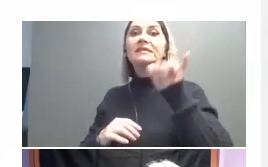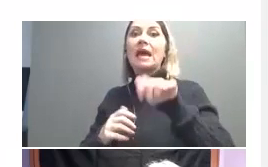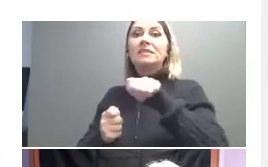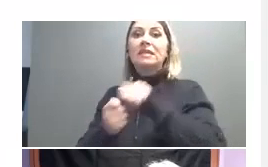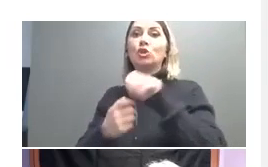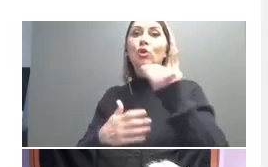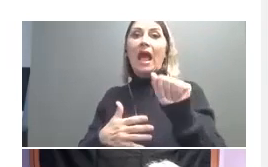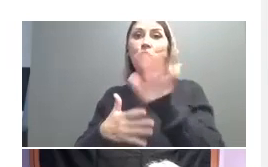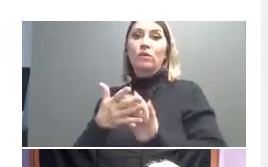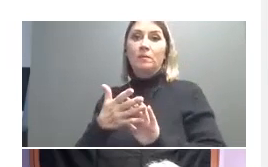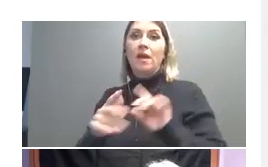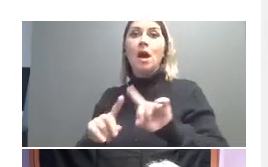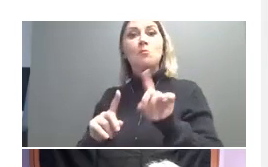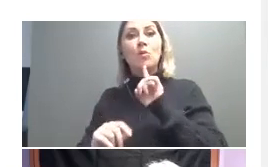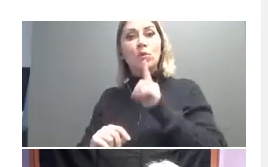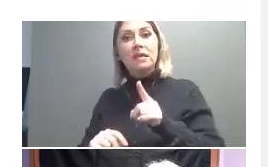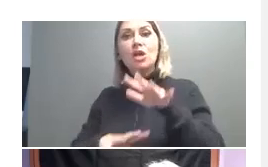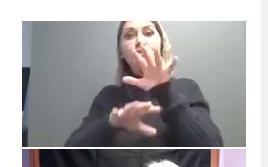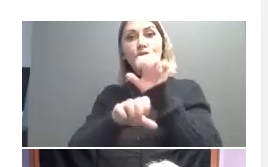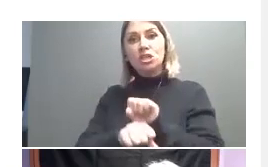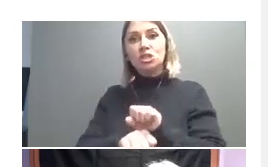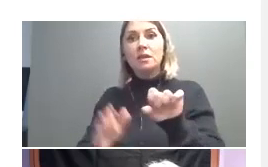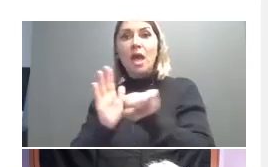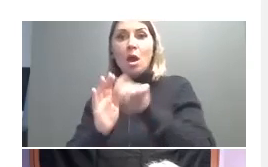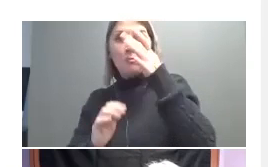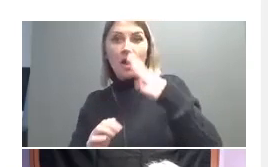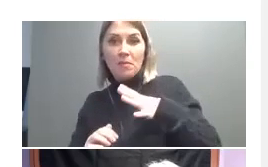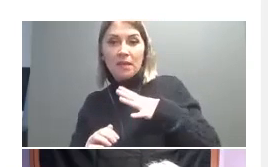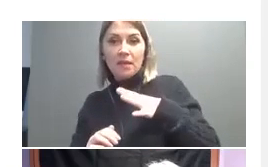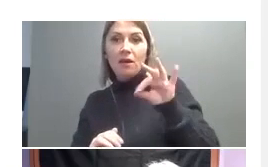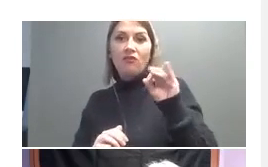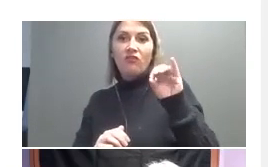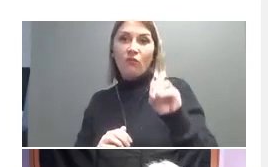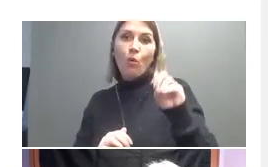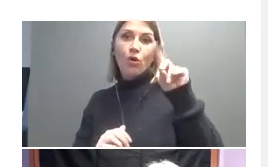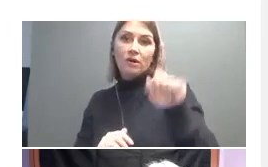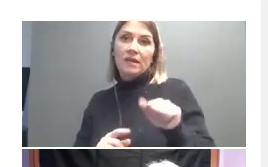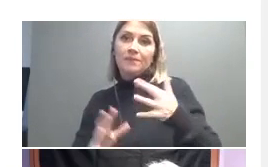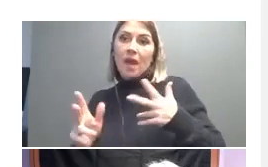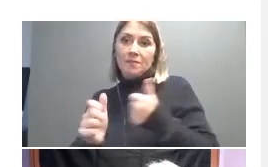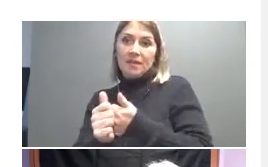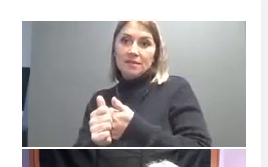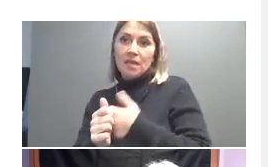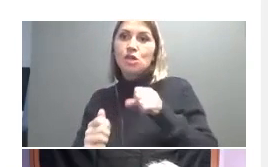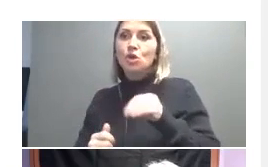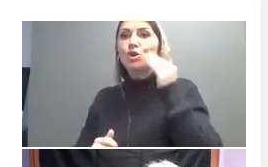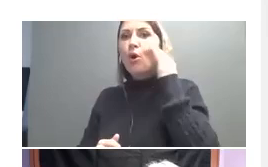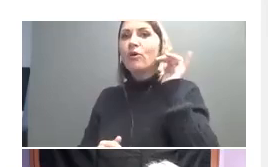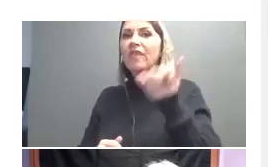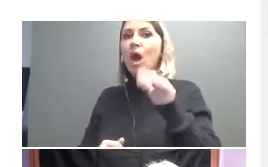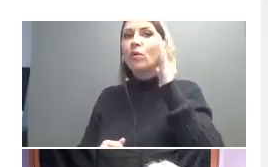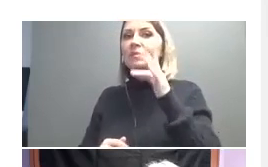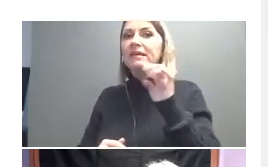but essentially the traditional Bellman-Ford algorithm just updates everything. And again, you know that this is going to be the same